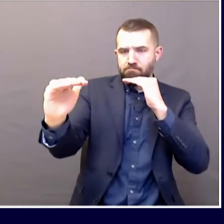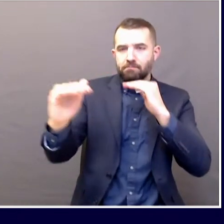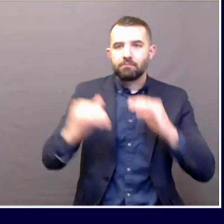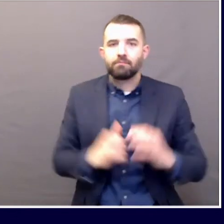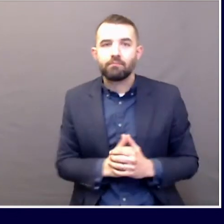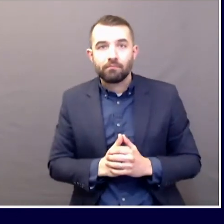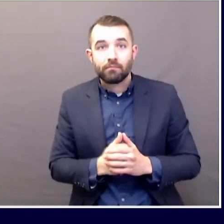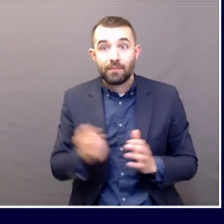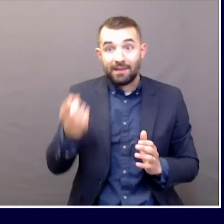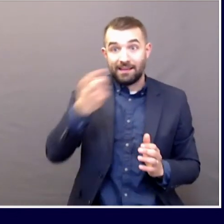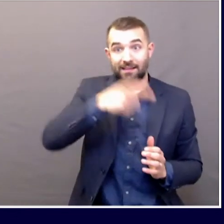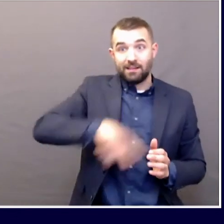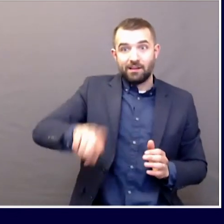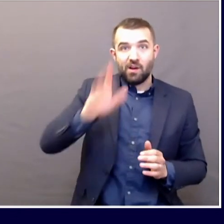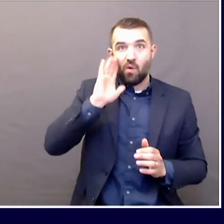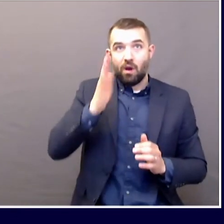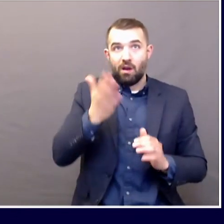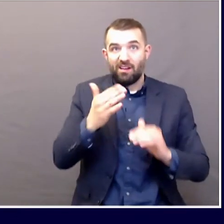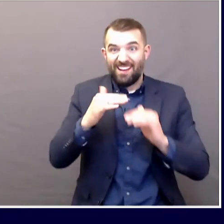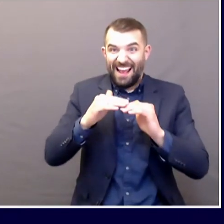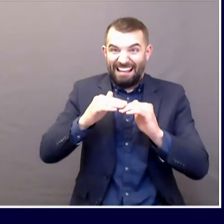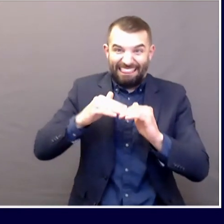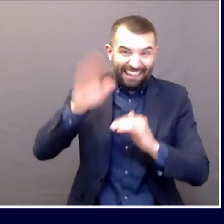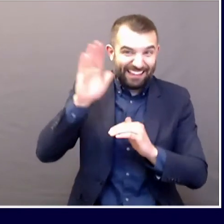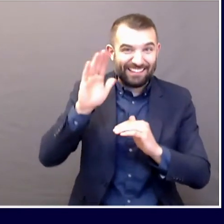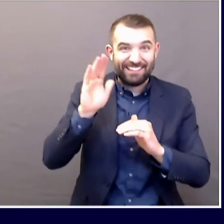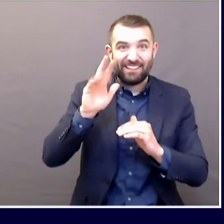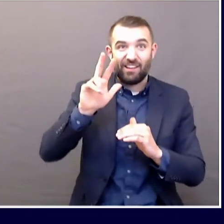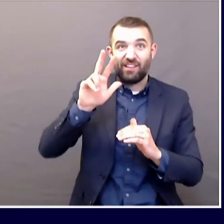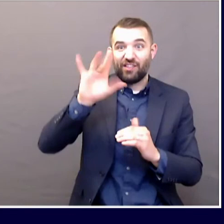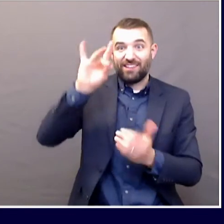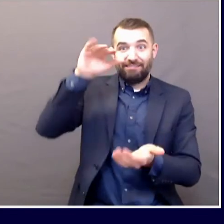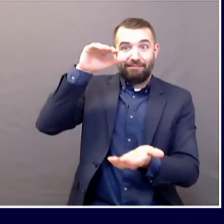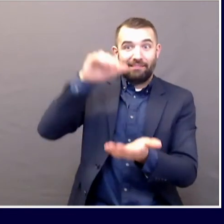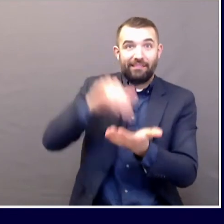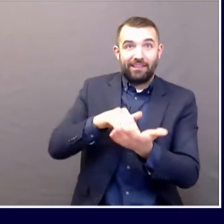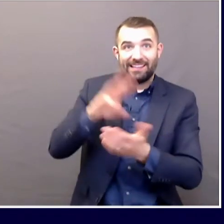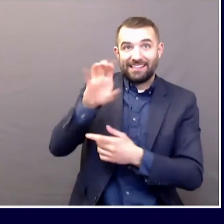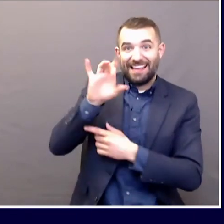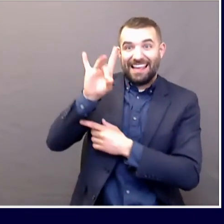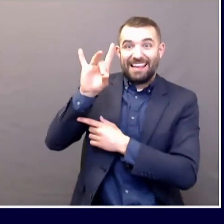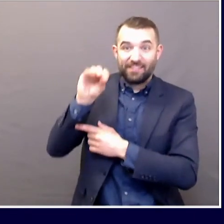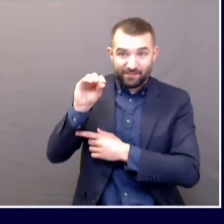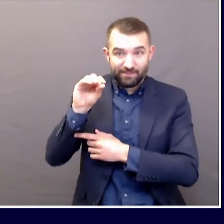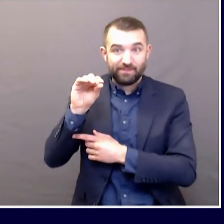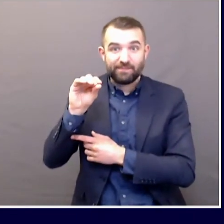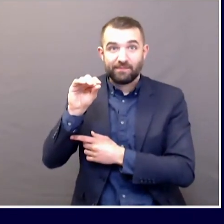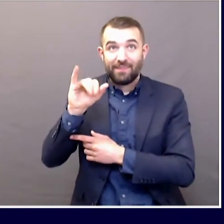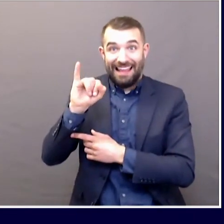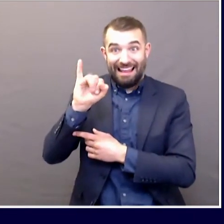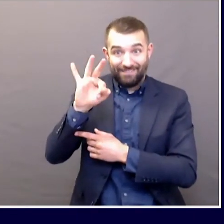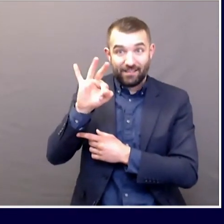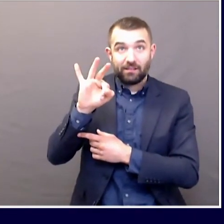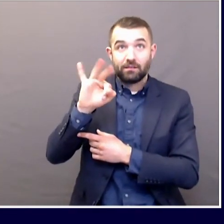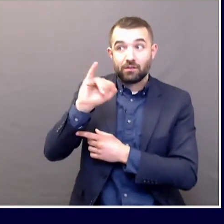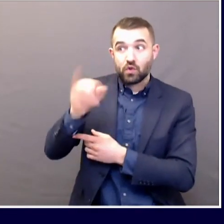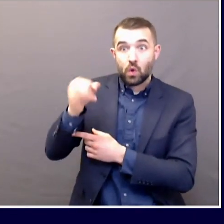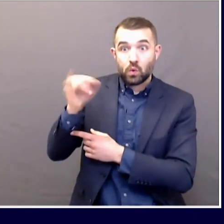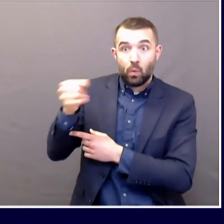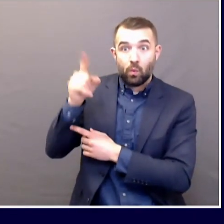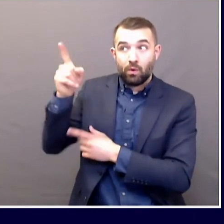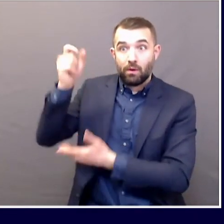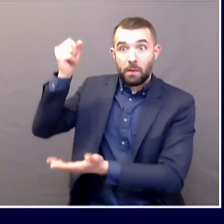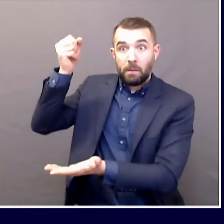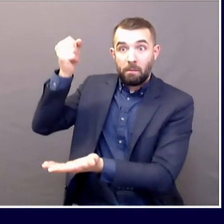38,680 new first doses. That doesn't even account for the possibility of the J&J vaccine. This will be the highest amount